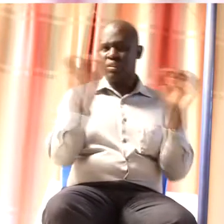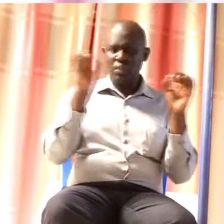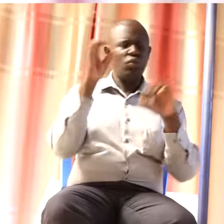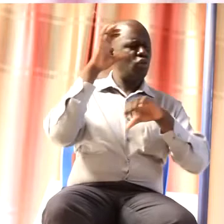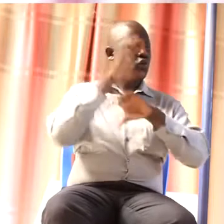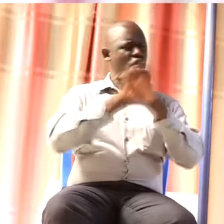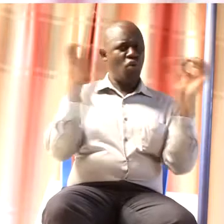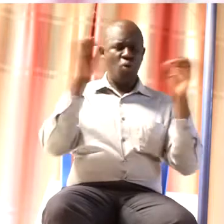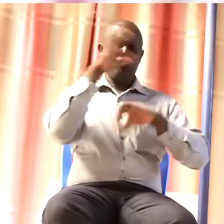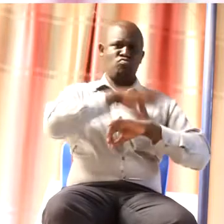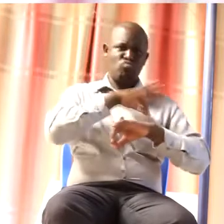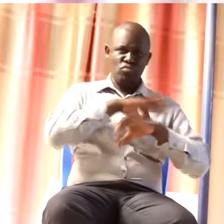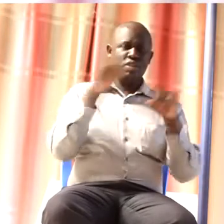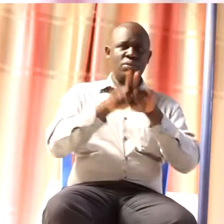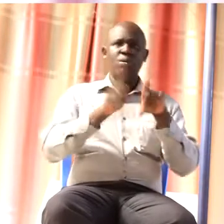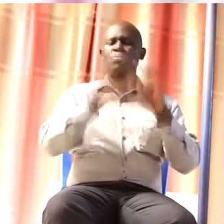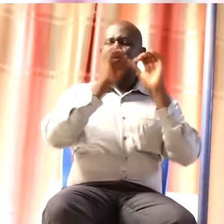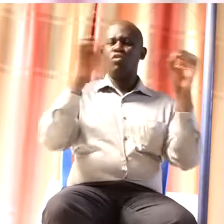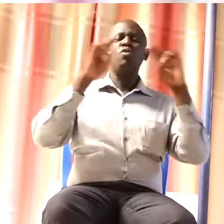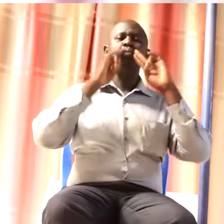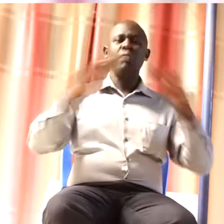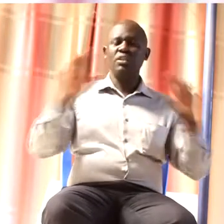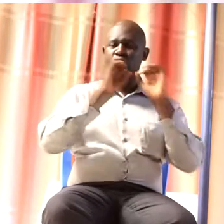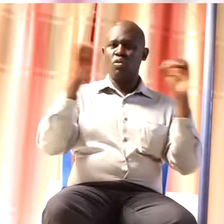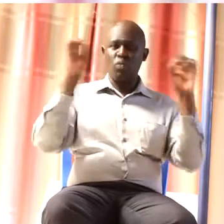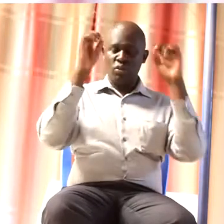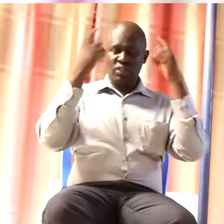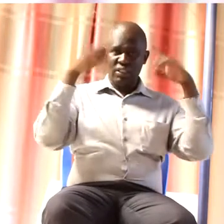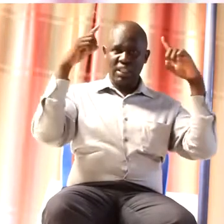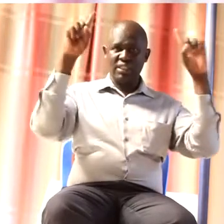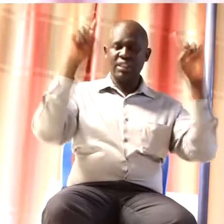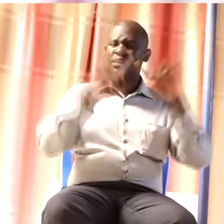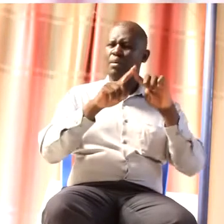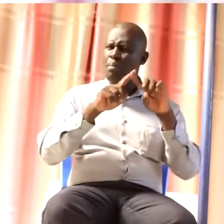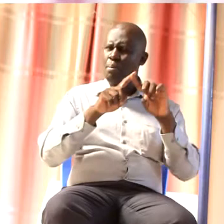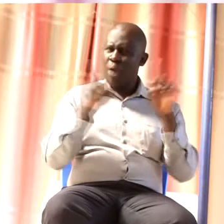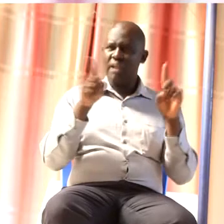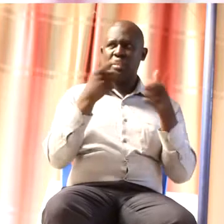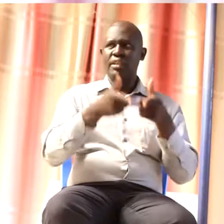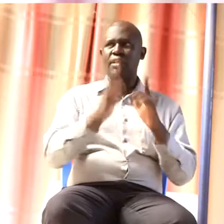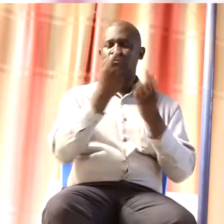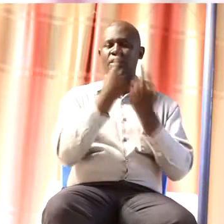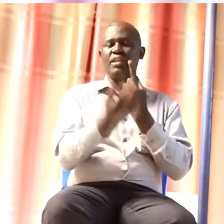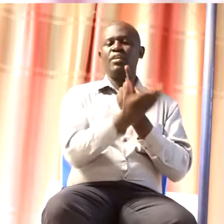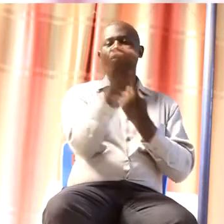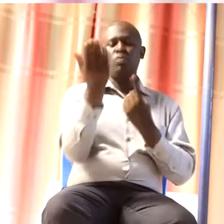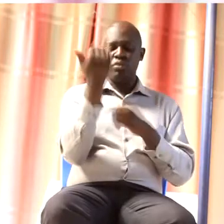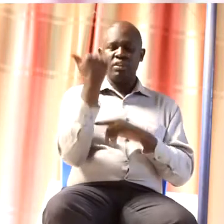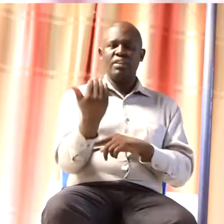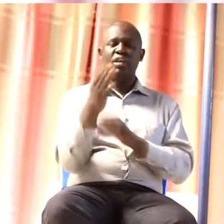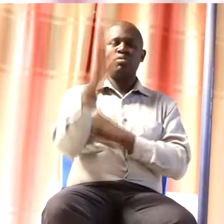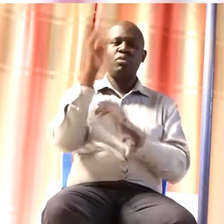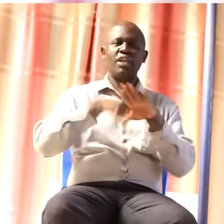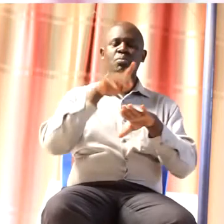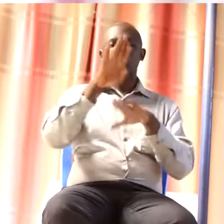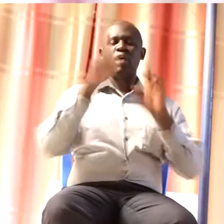income, no kids, no peace, no success. But let me tell you, child of God, when your life